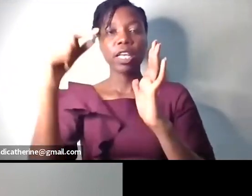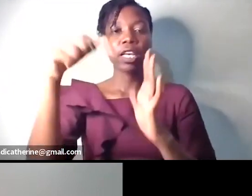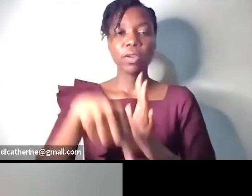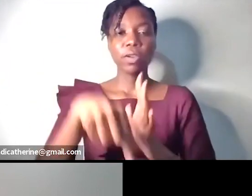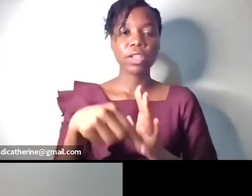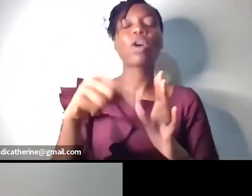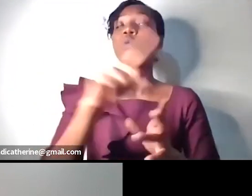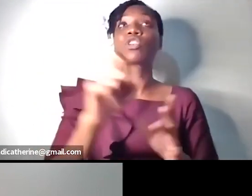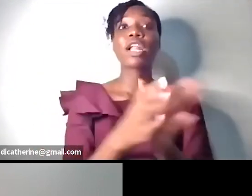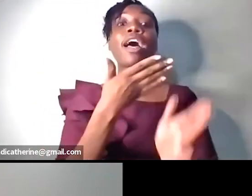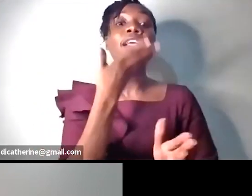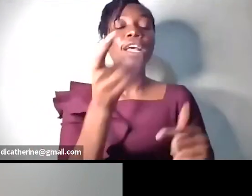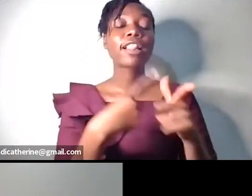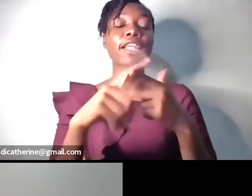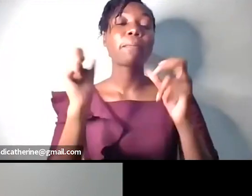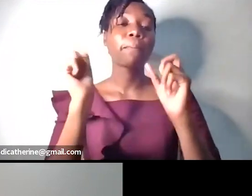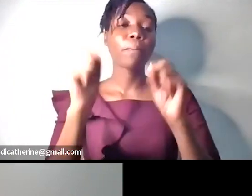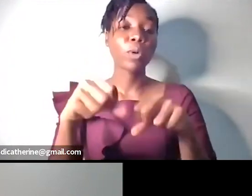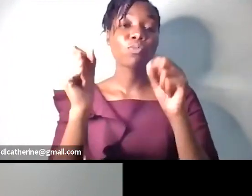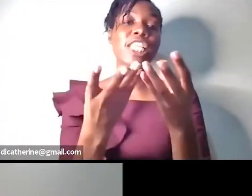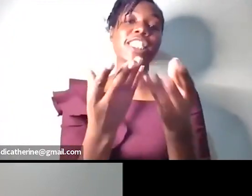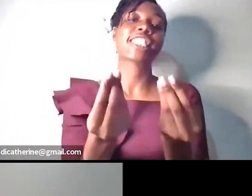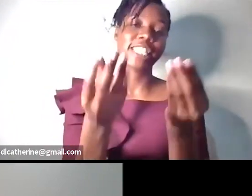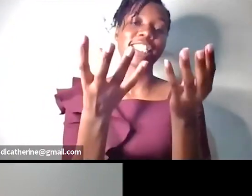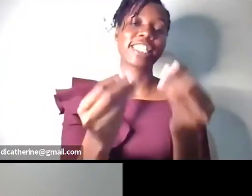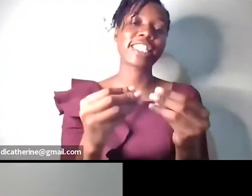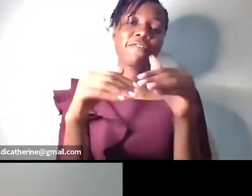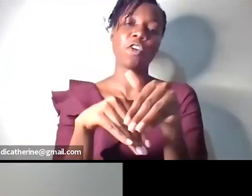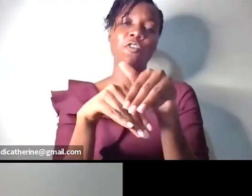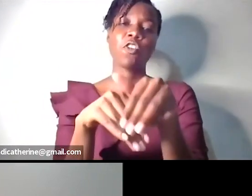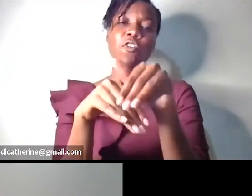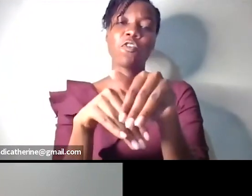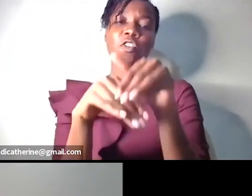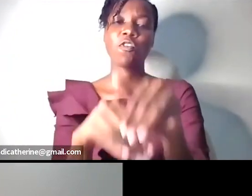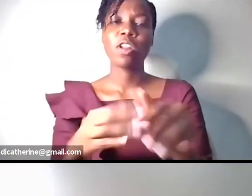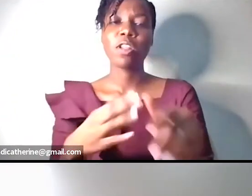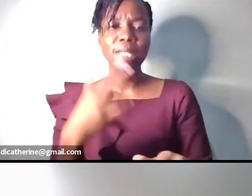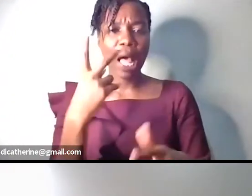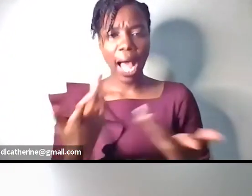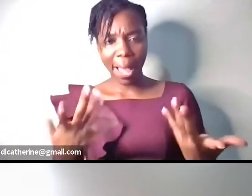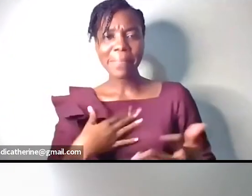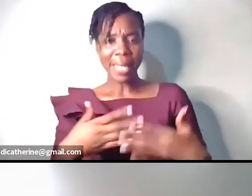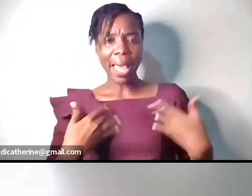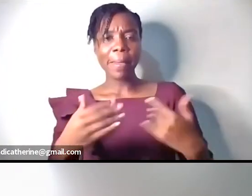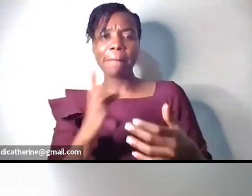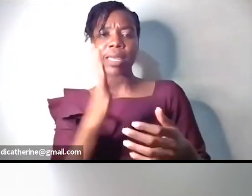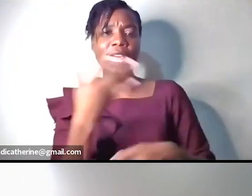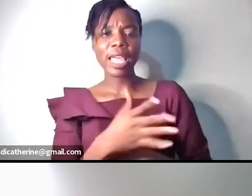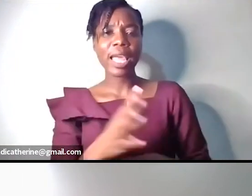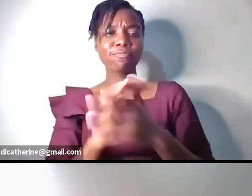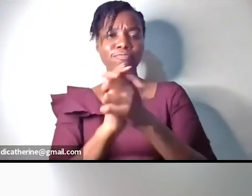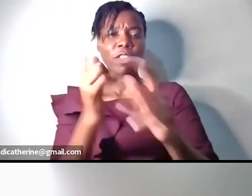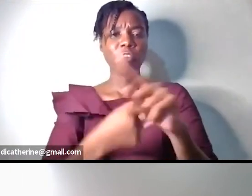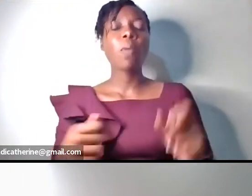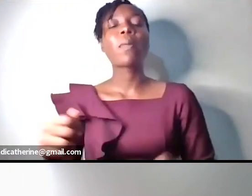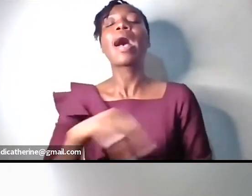to also follow through. I can see, I'm glad to be here. Greetings from Kampala. Winnie, thank you very much for